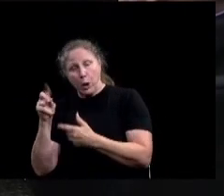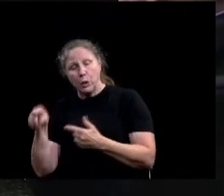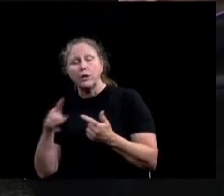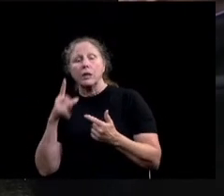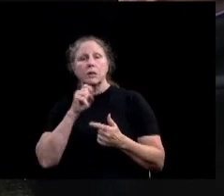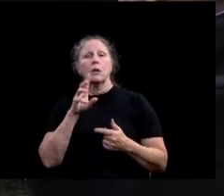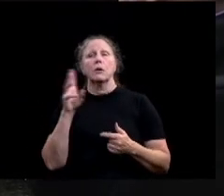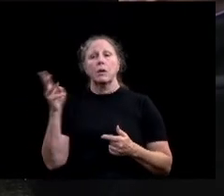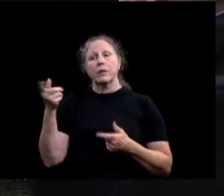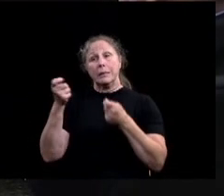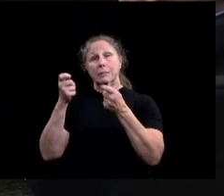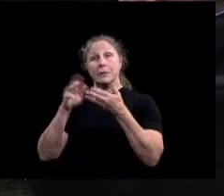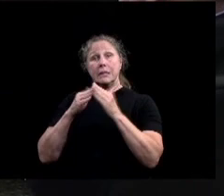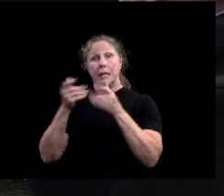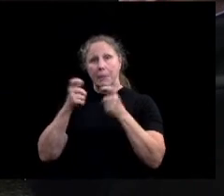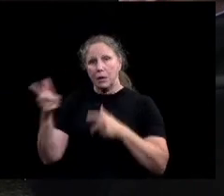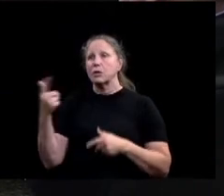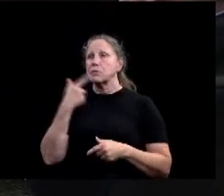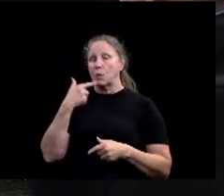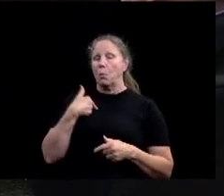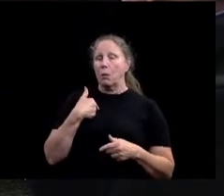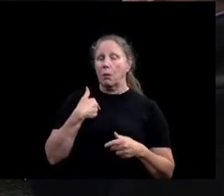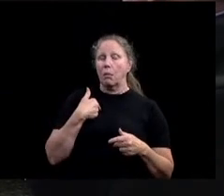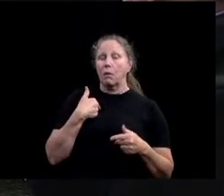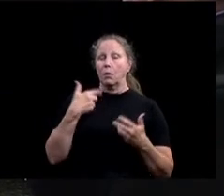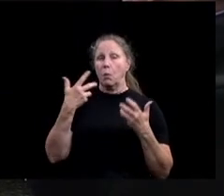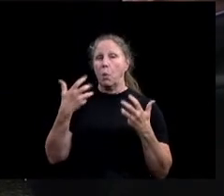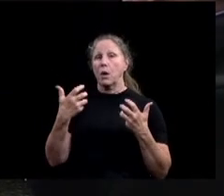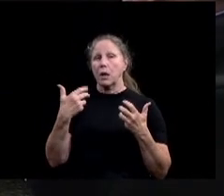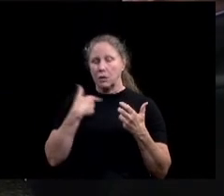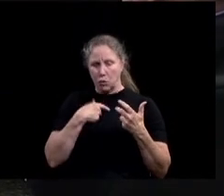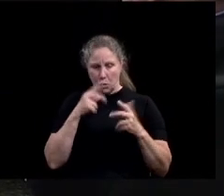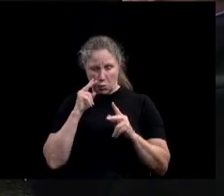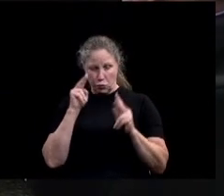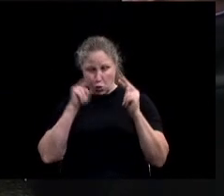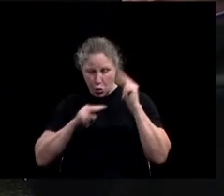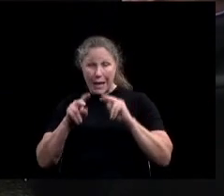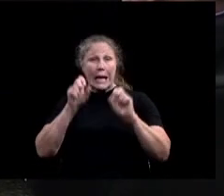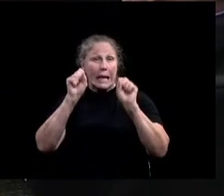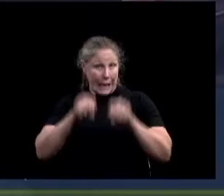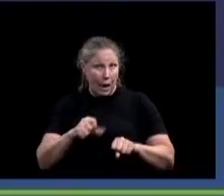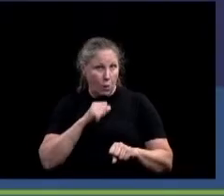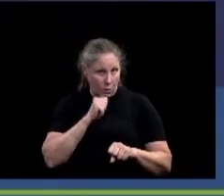to look at what that would look like for the Waco Police Department.